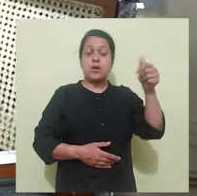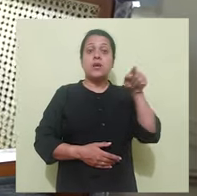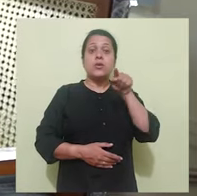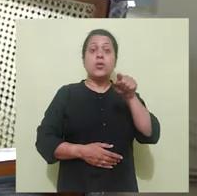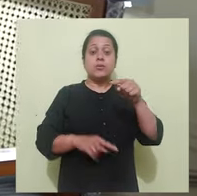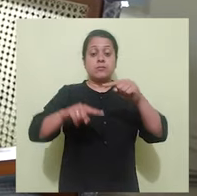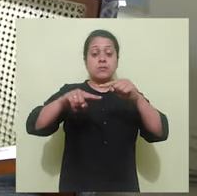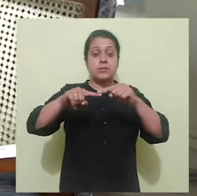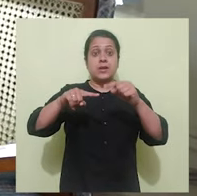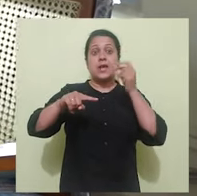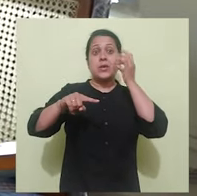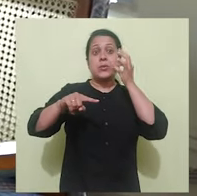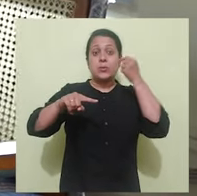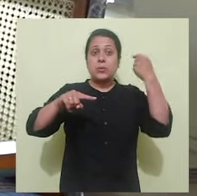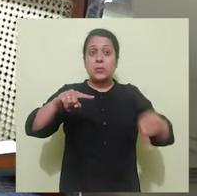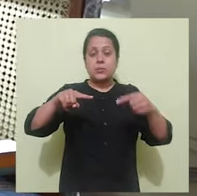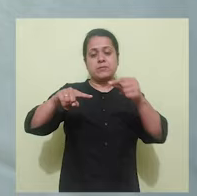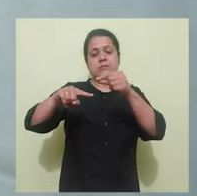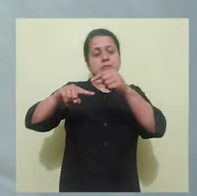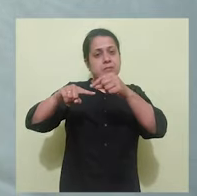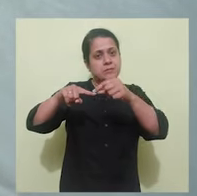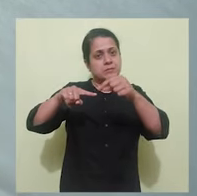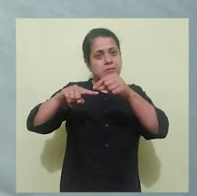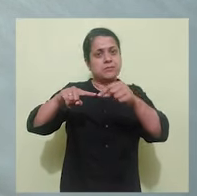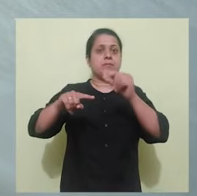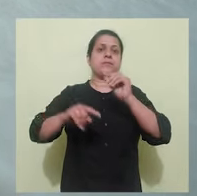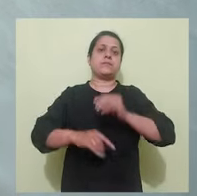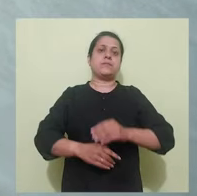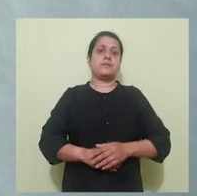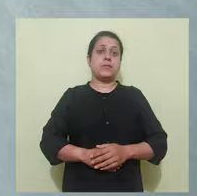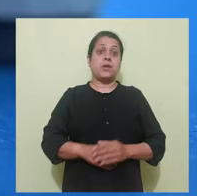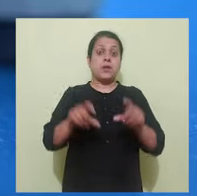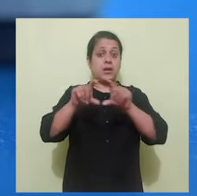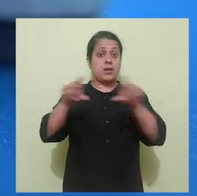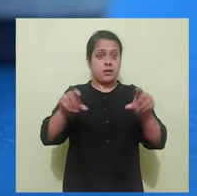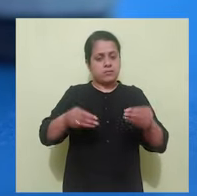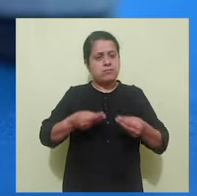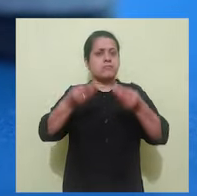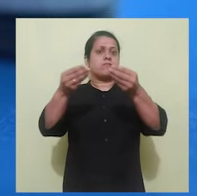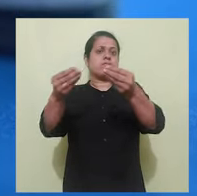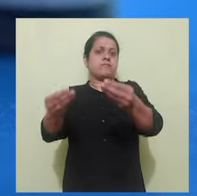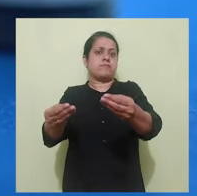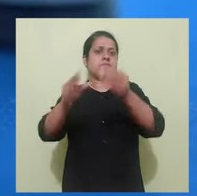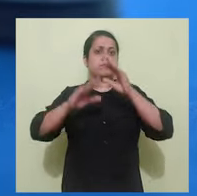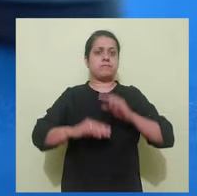The second polling officer will mark your fingernail with indelible ink and hand over a slip.